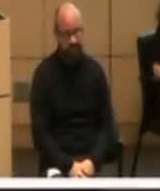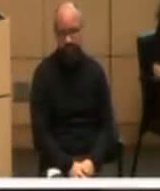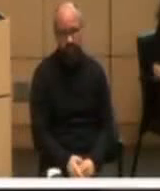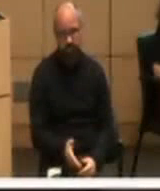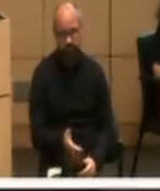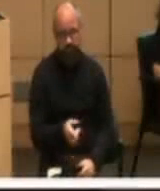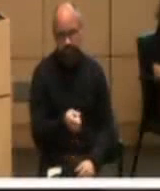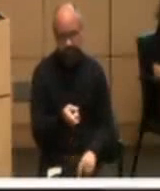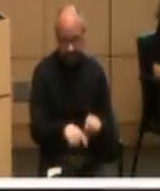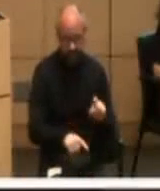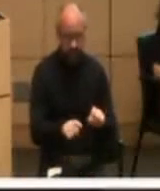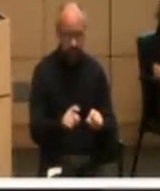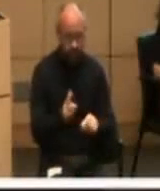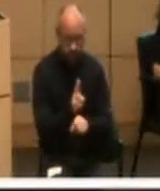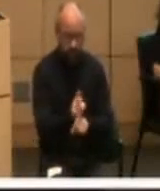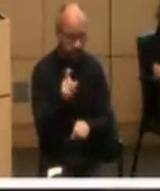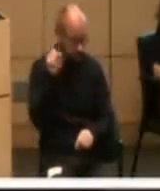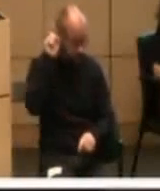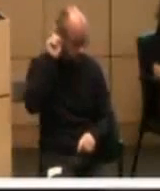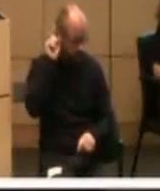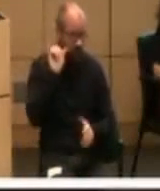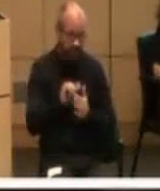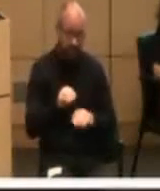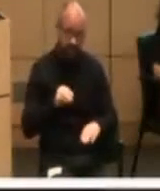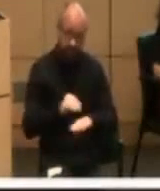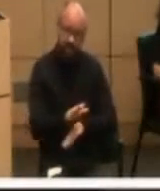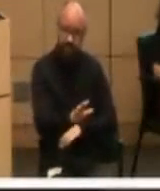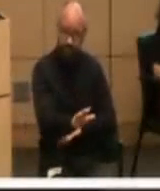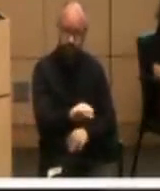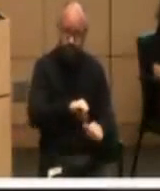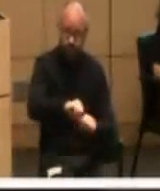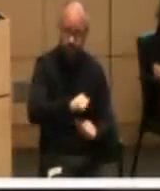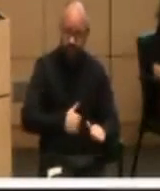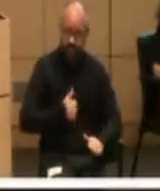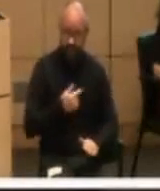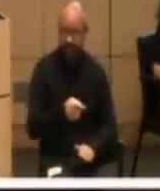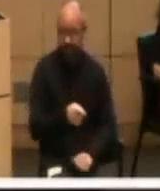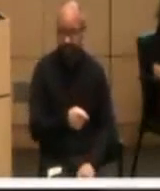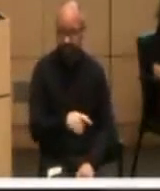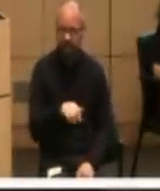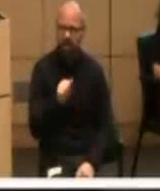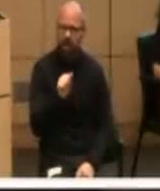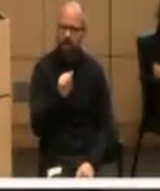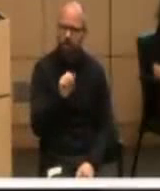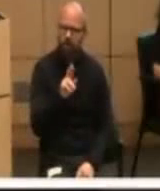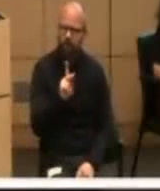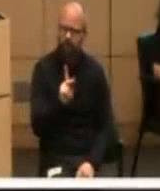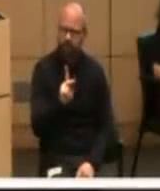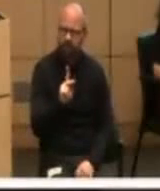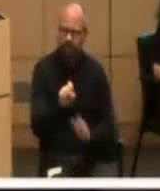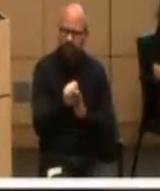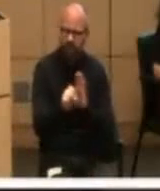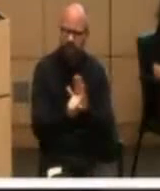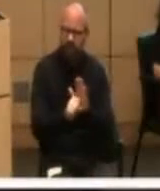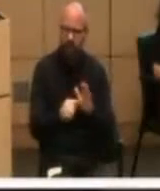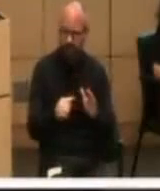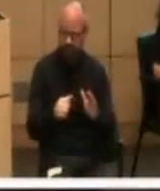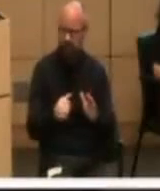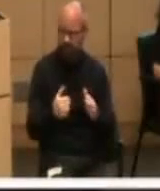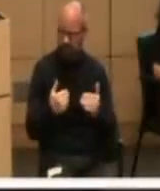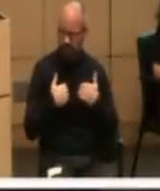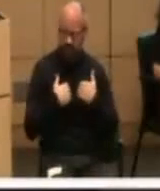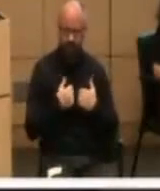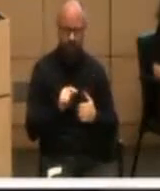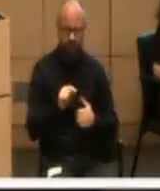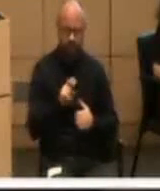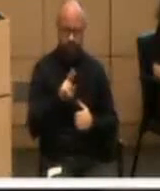because she can't wear it, it does affect her social life at school. And I think in Arkansas, they have a larger group of kids who have tried Bajas. And again, they don't have